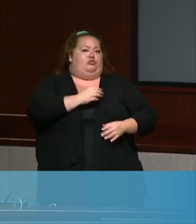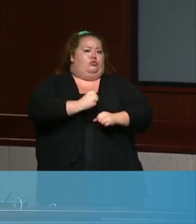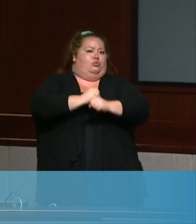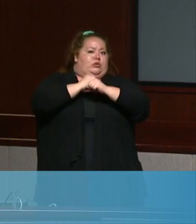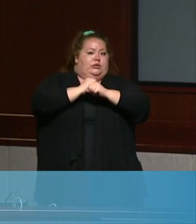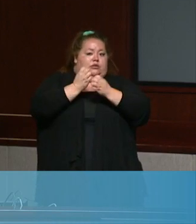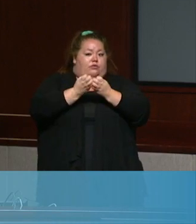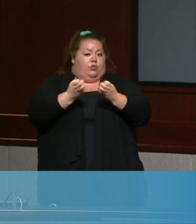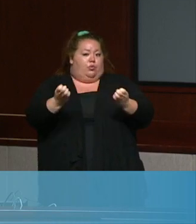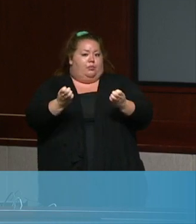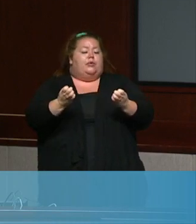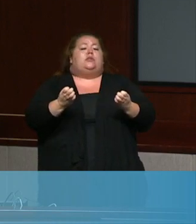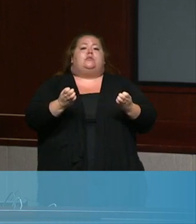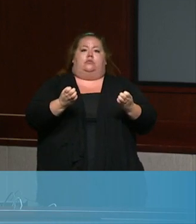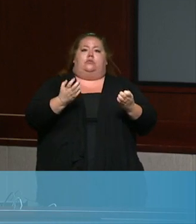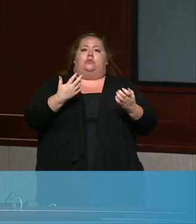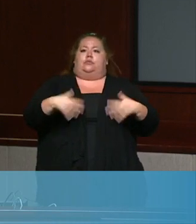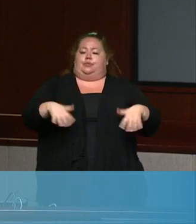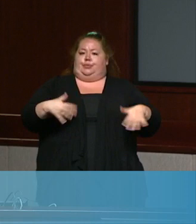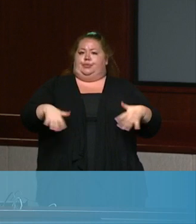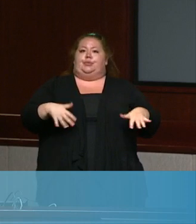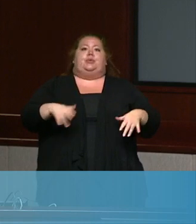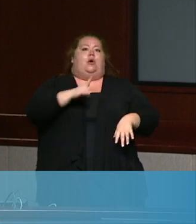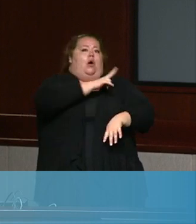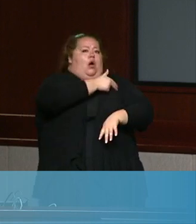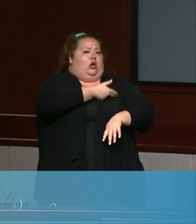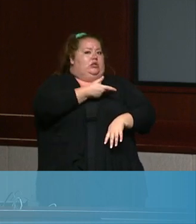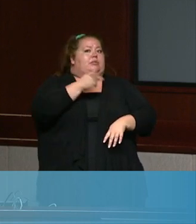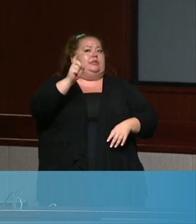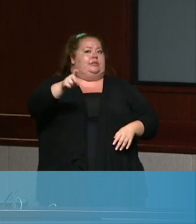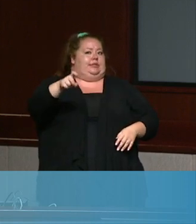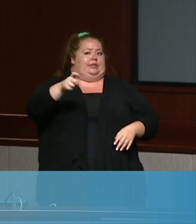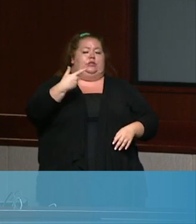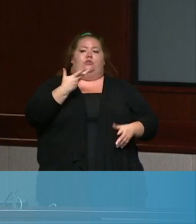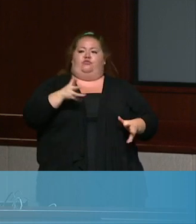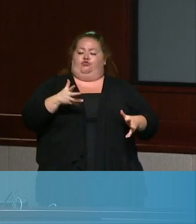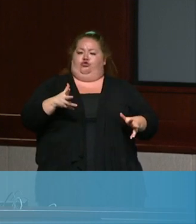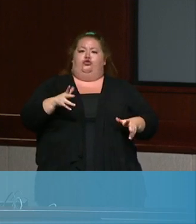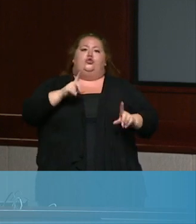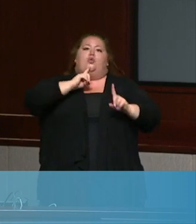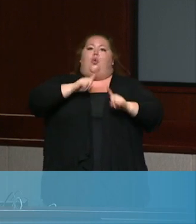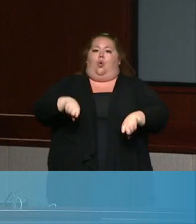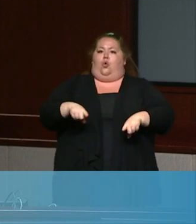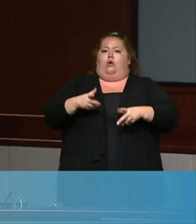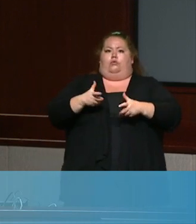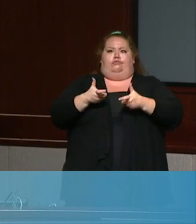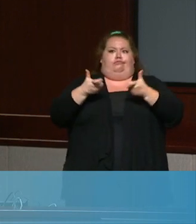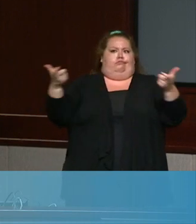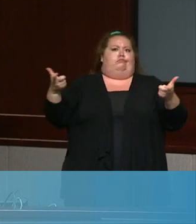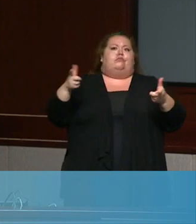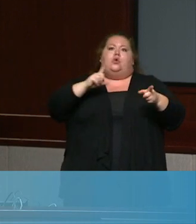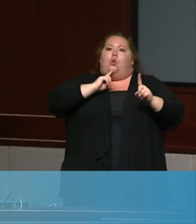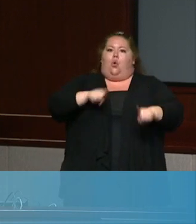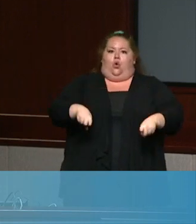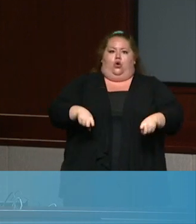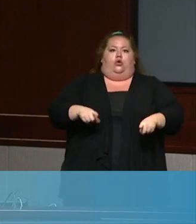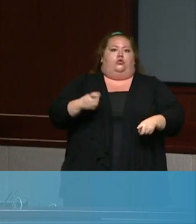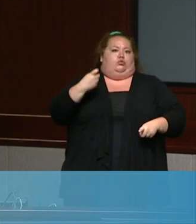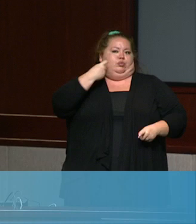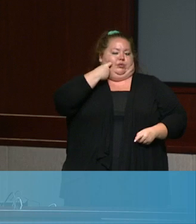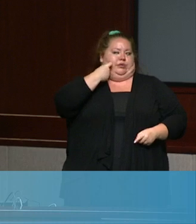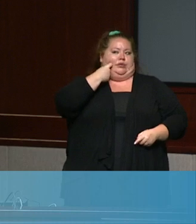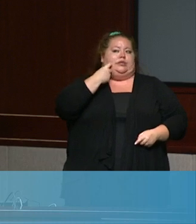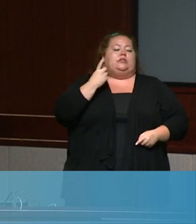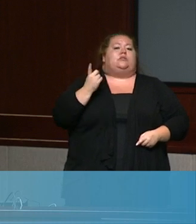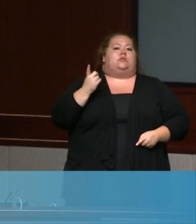to our hospitals. We put in a large order recently. We are now